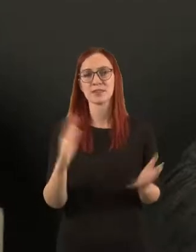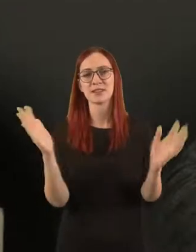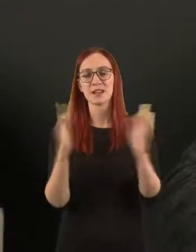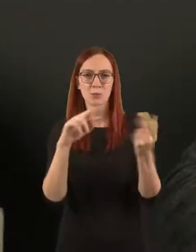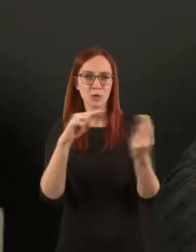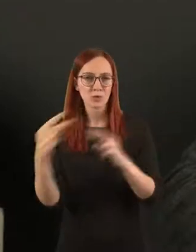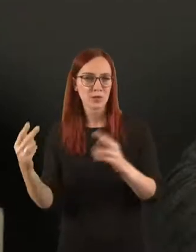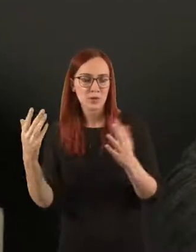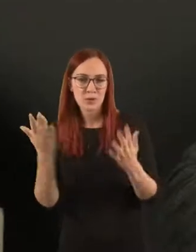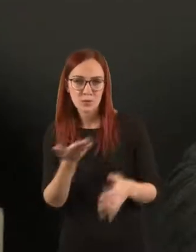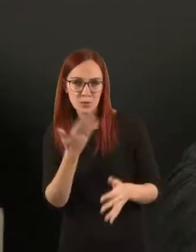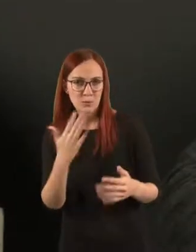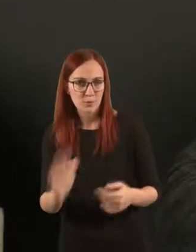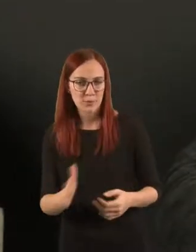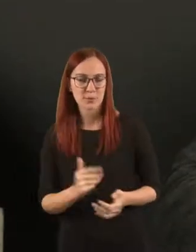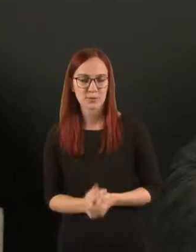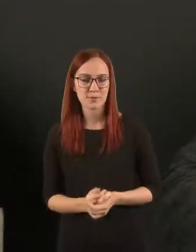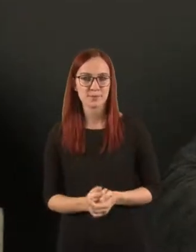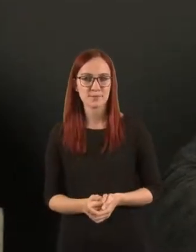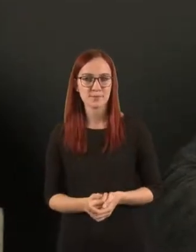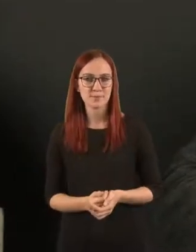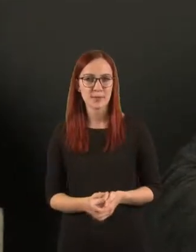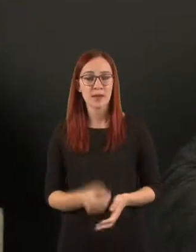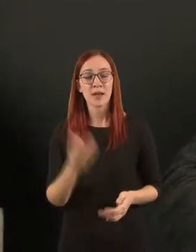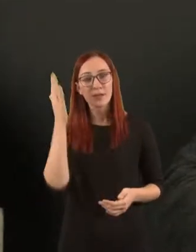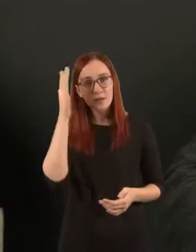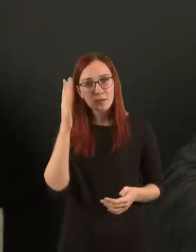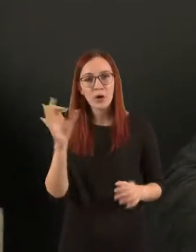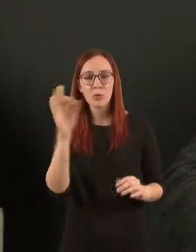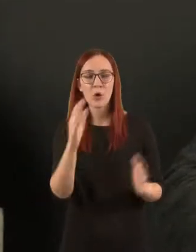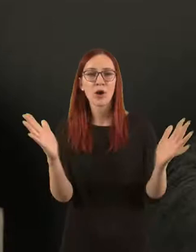which are educating the new